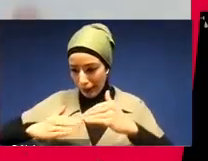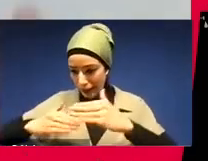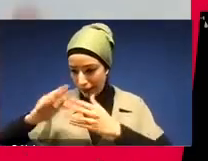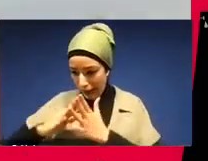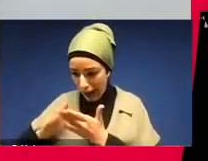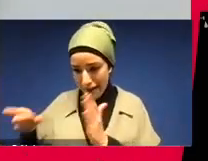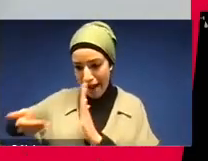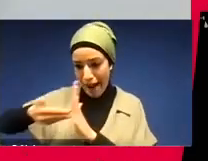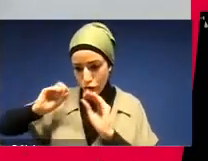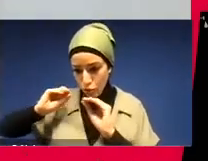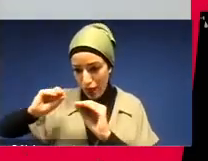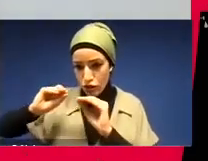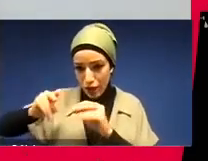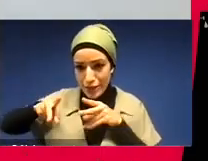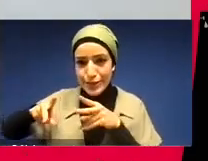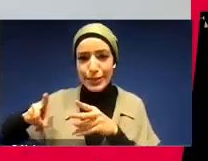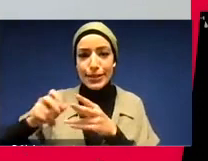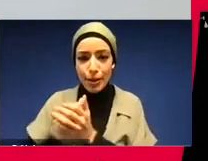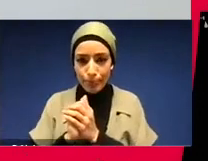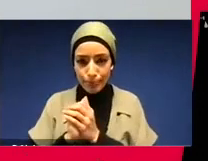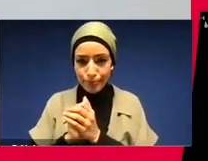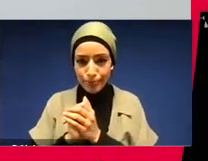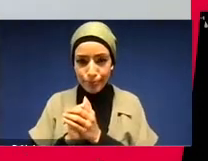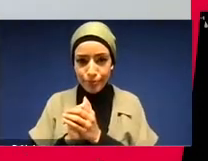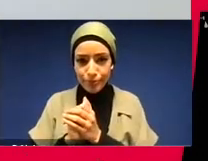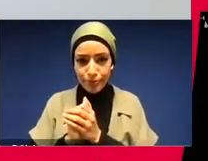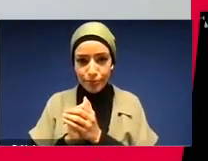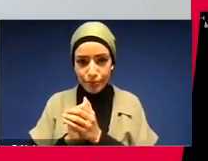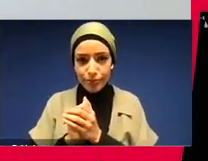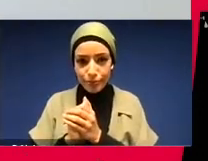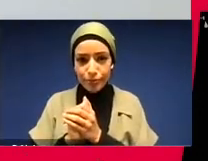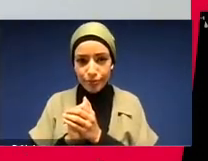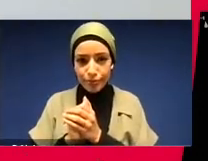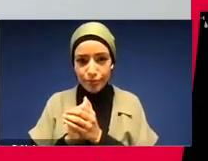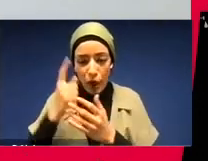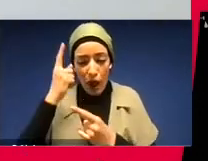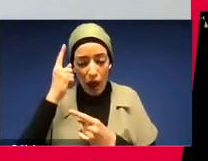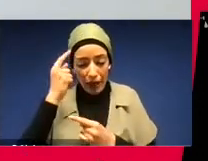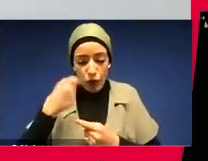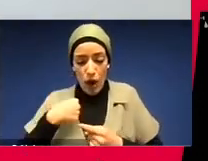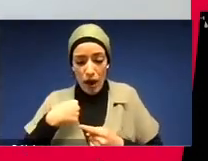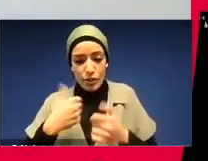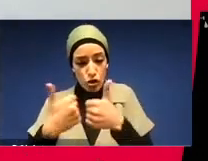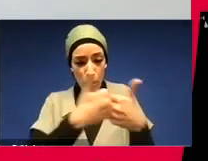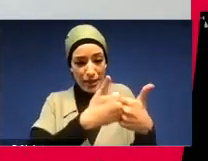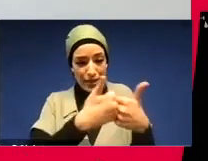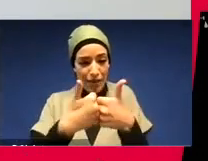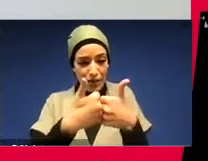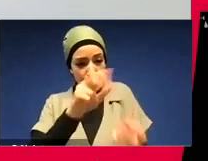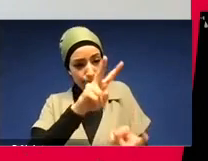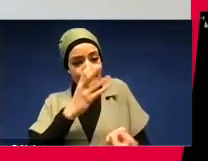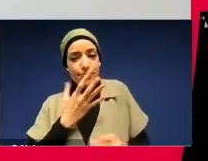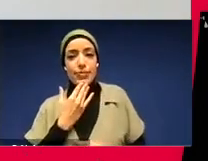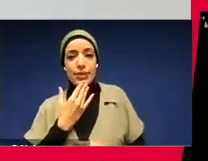what she's doing. I think we mistake solidarity in that we have to say, I'm doing this because I'm